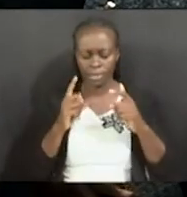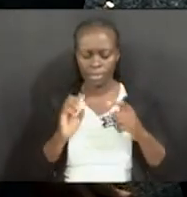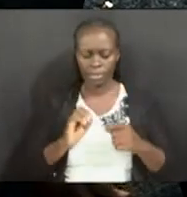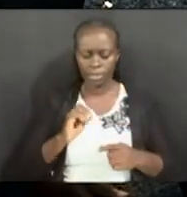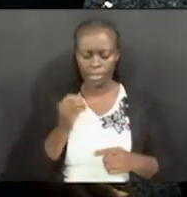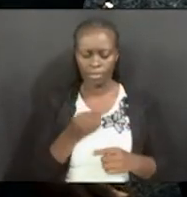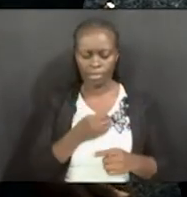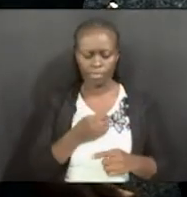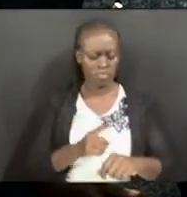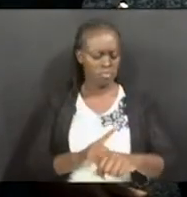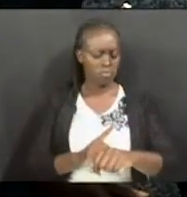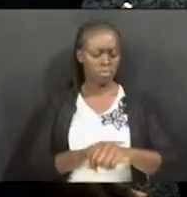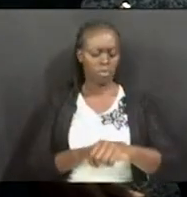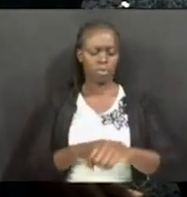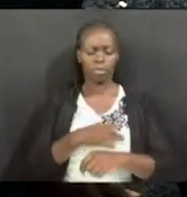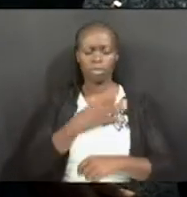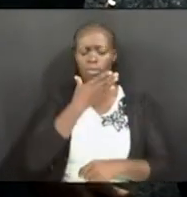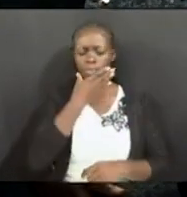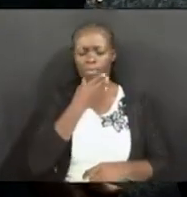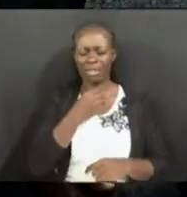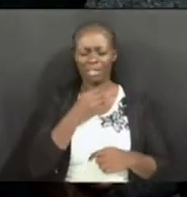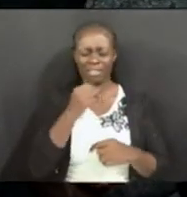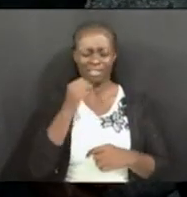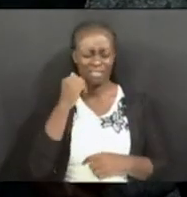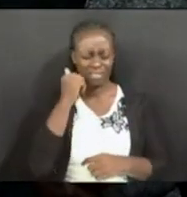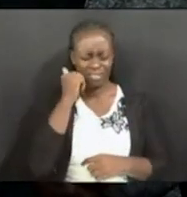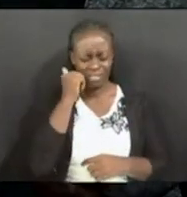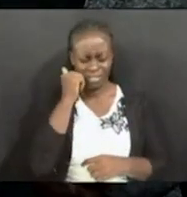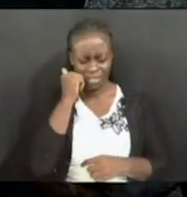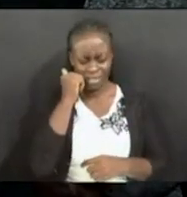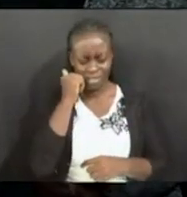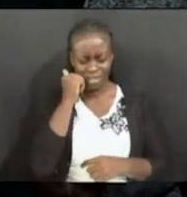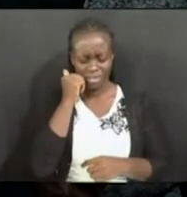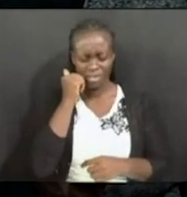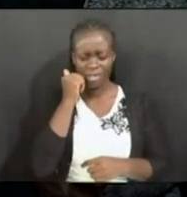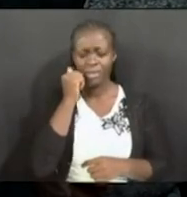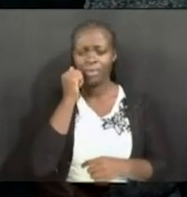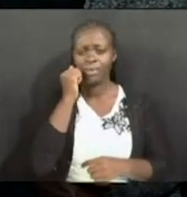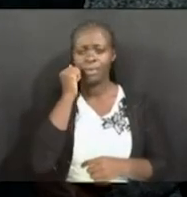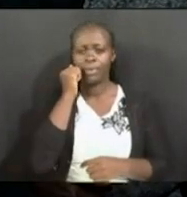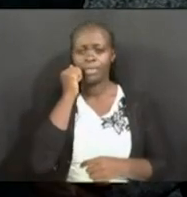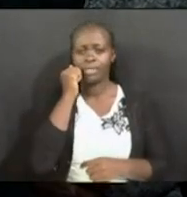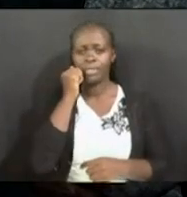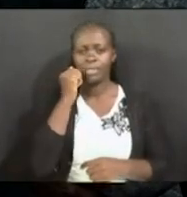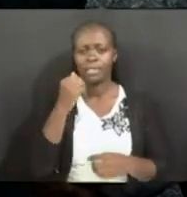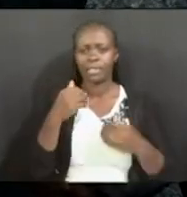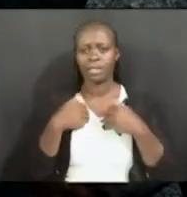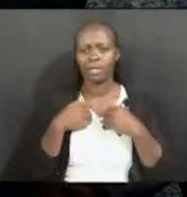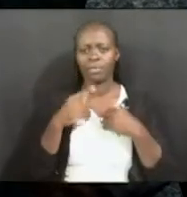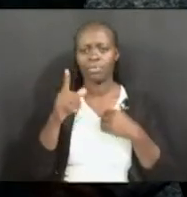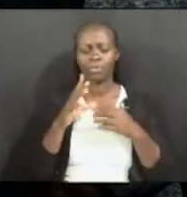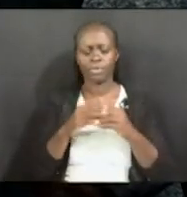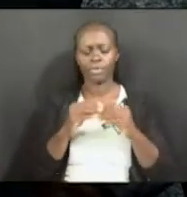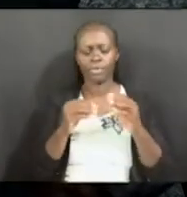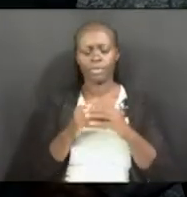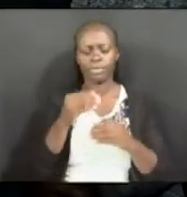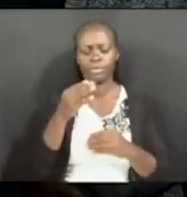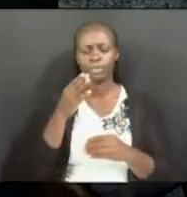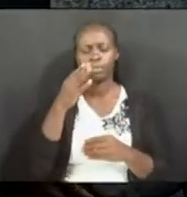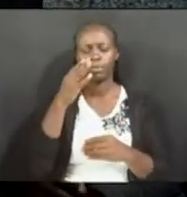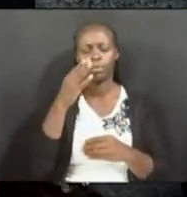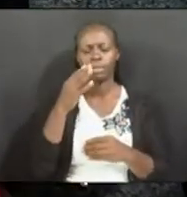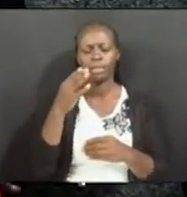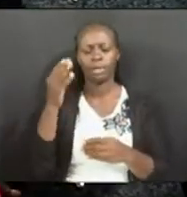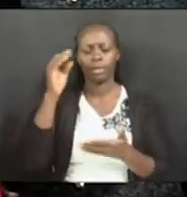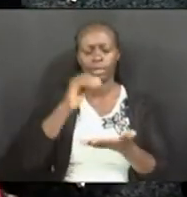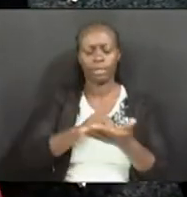man sinned, you recreated him through your blood that was shed on the cross. And we thank you for the